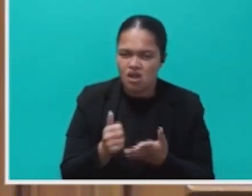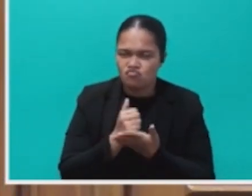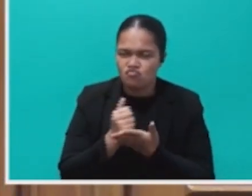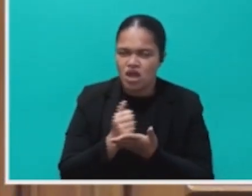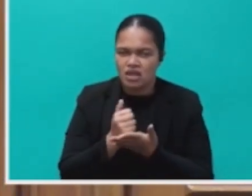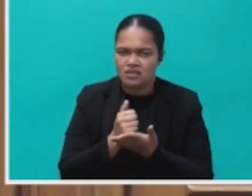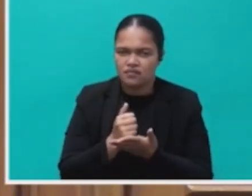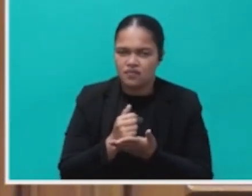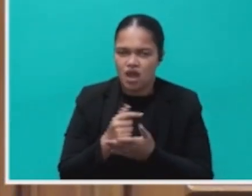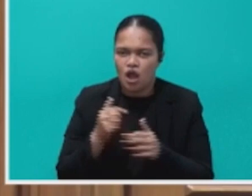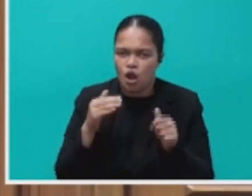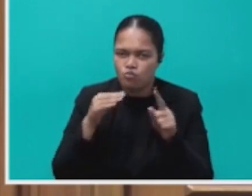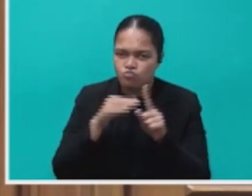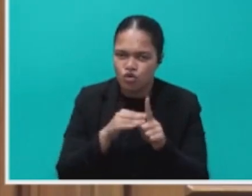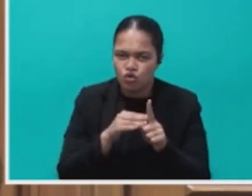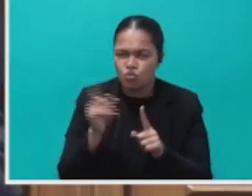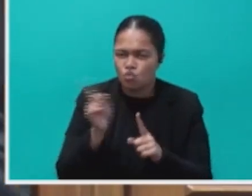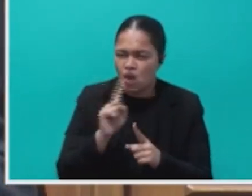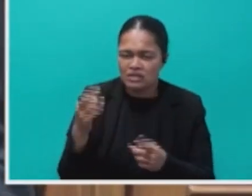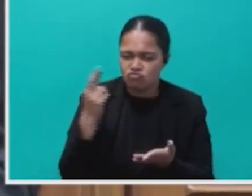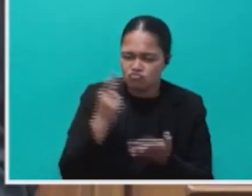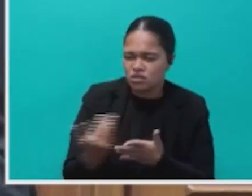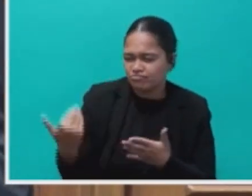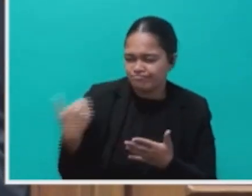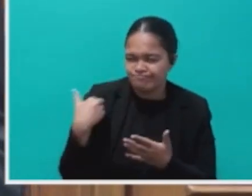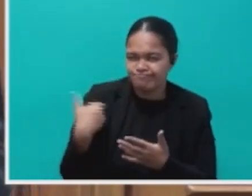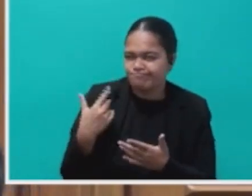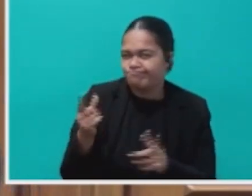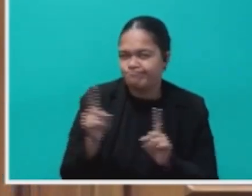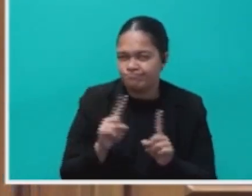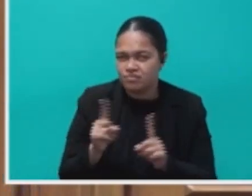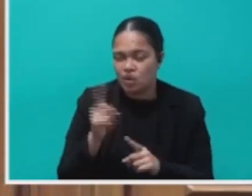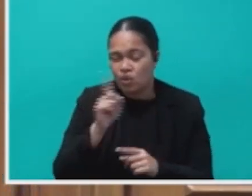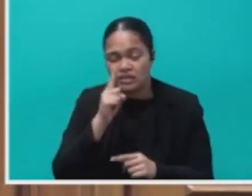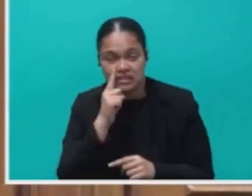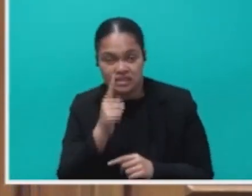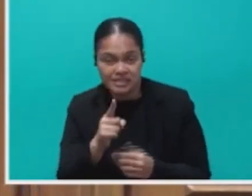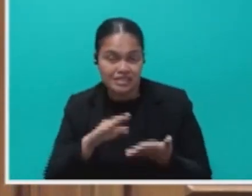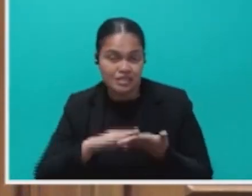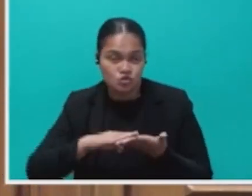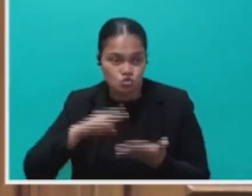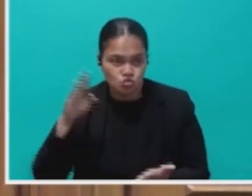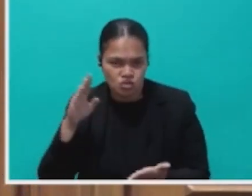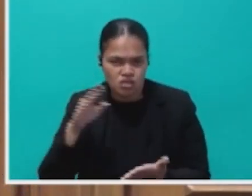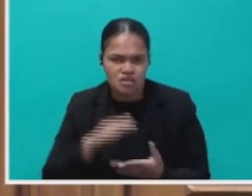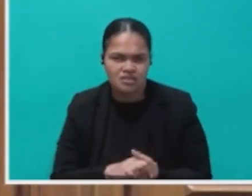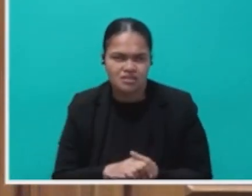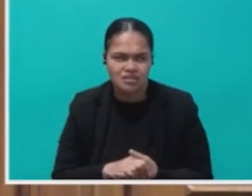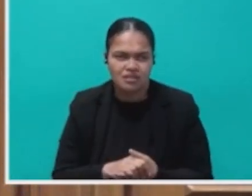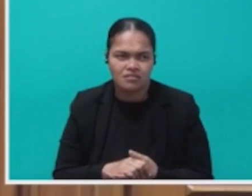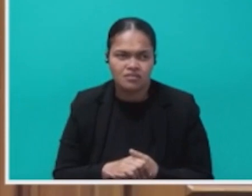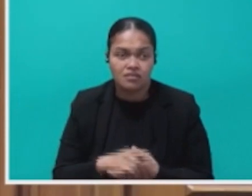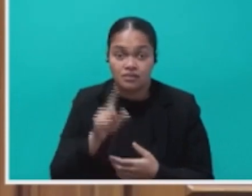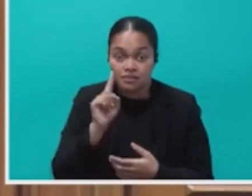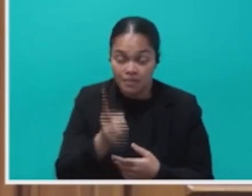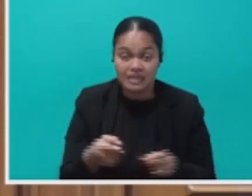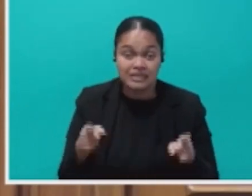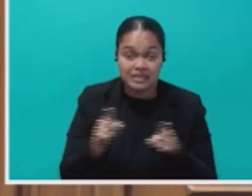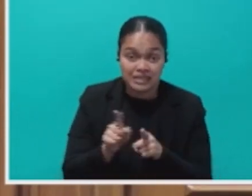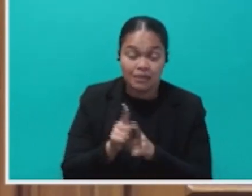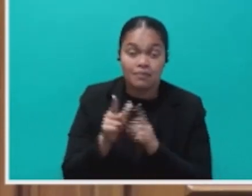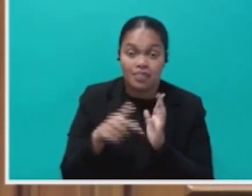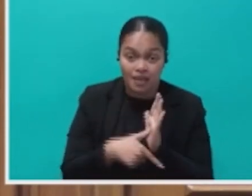approach. What is disturbing is when we see an increase on tin issuance, but at the same